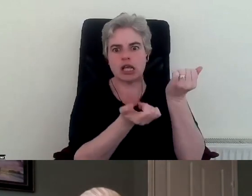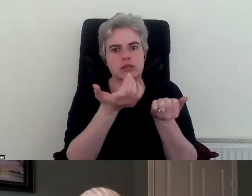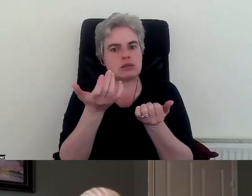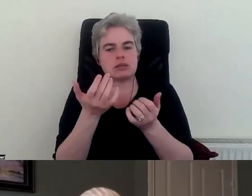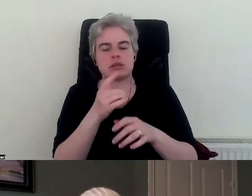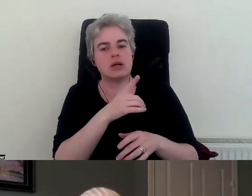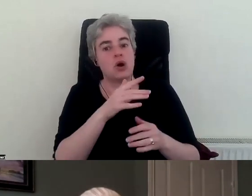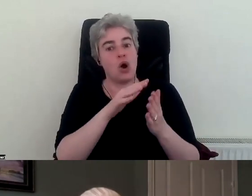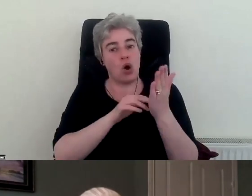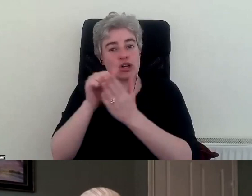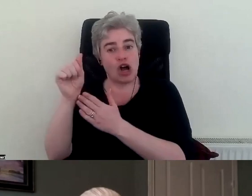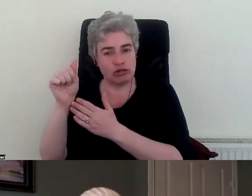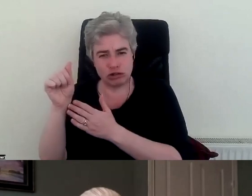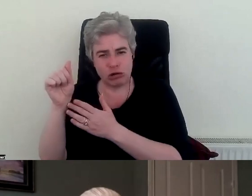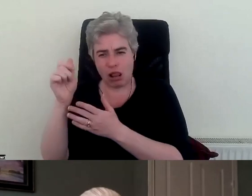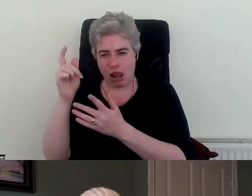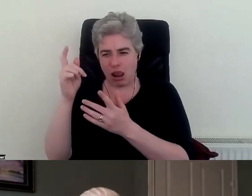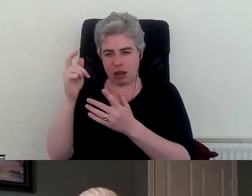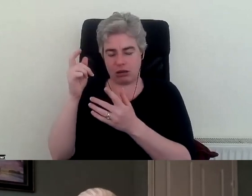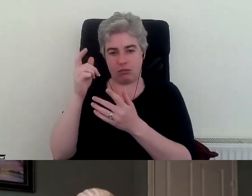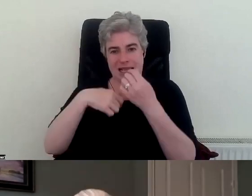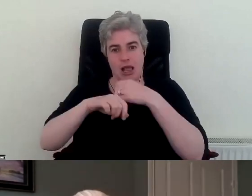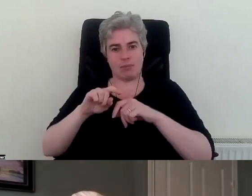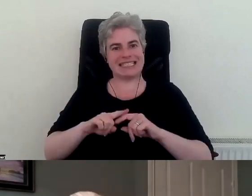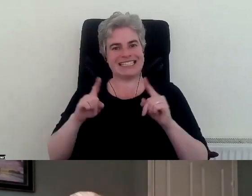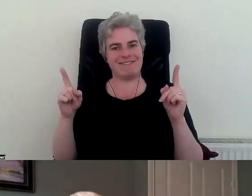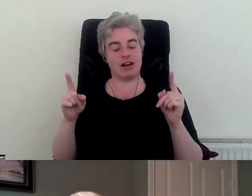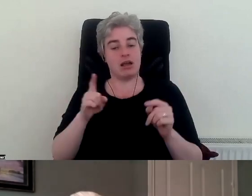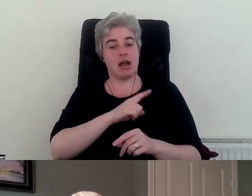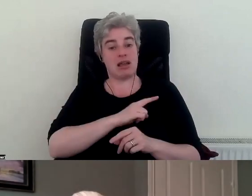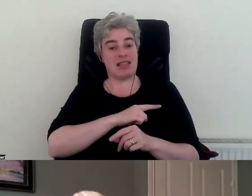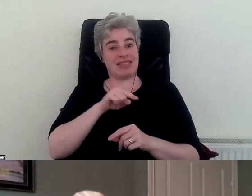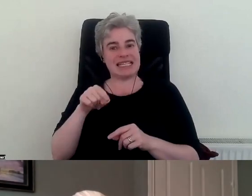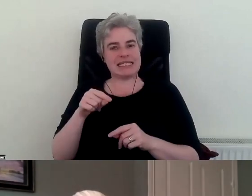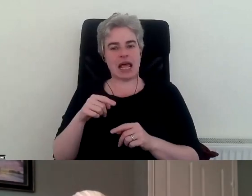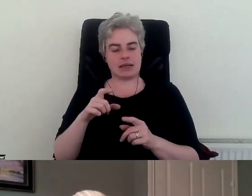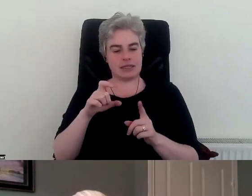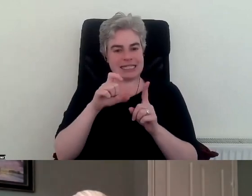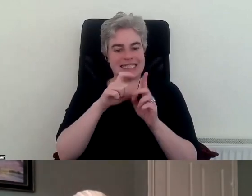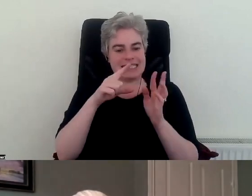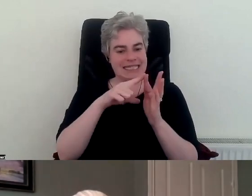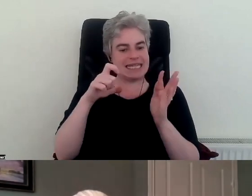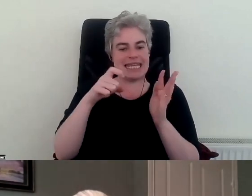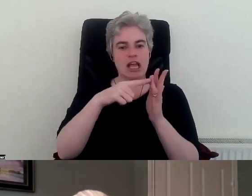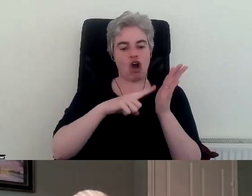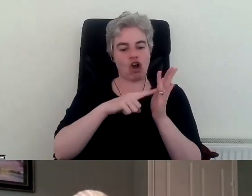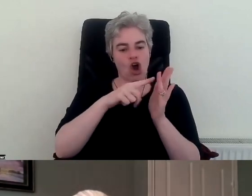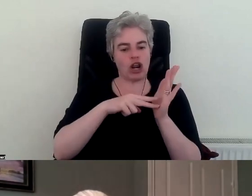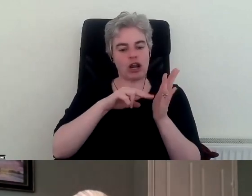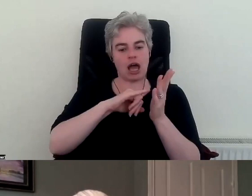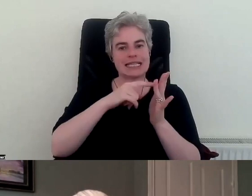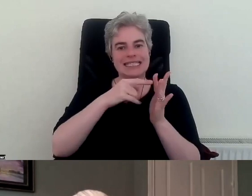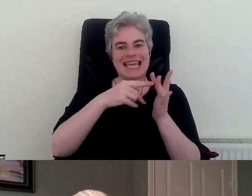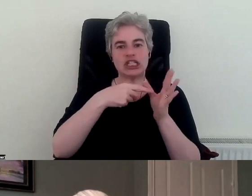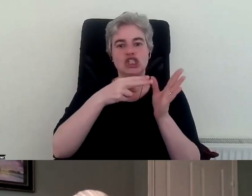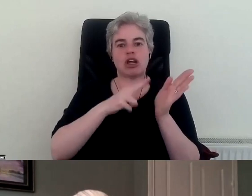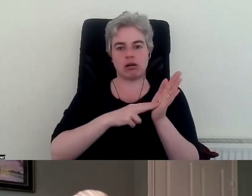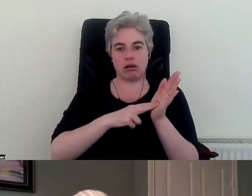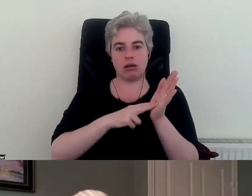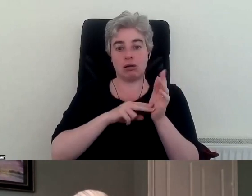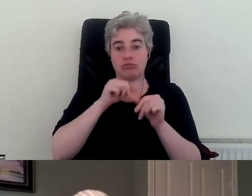culturally be something different, is because this decolonization process was one